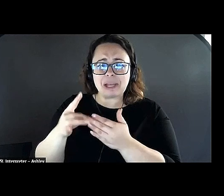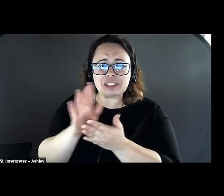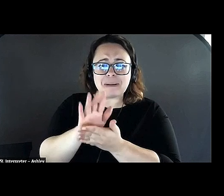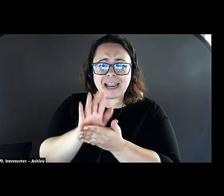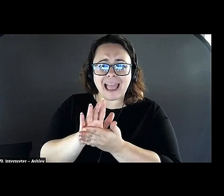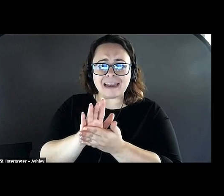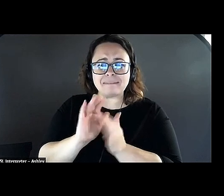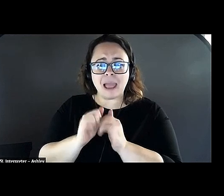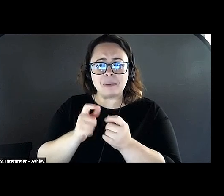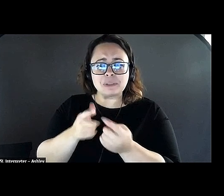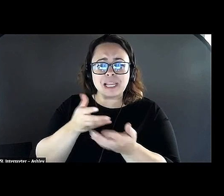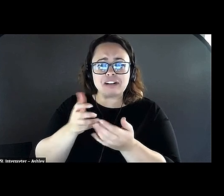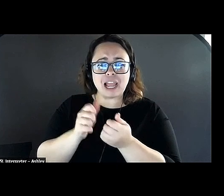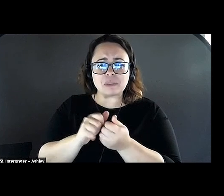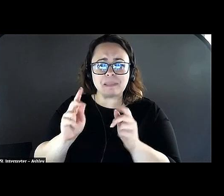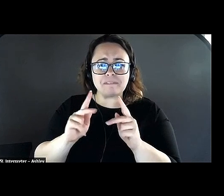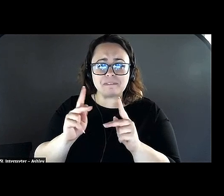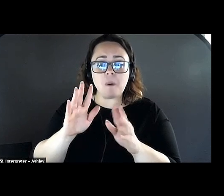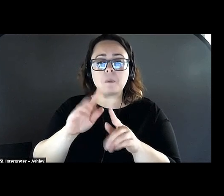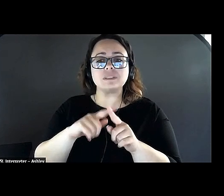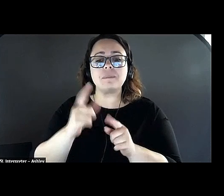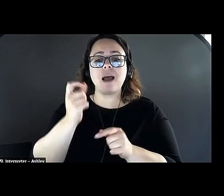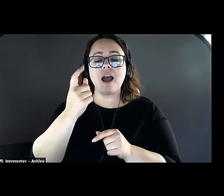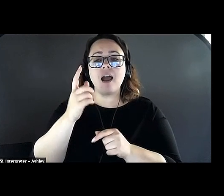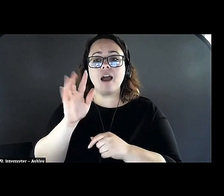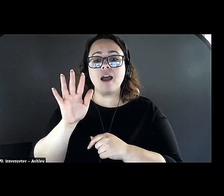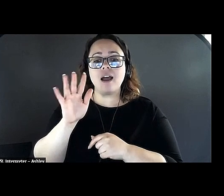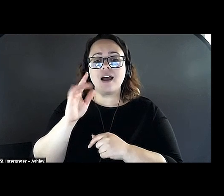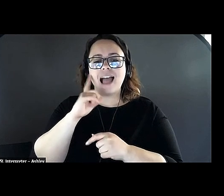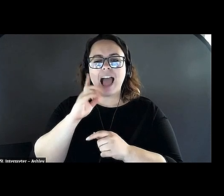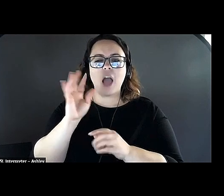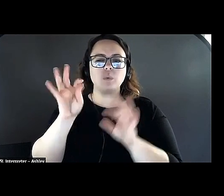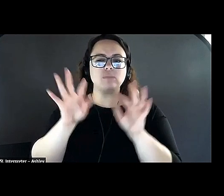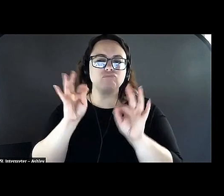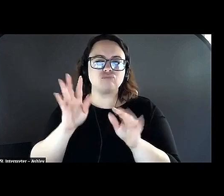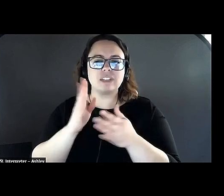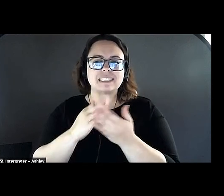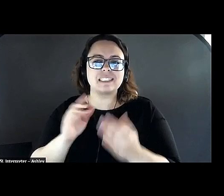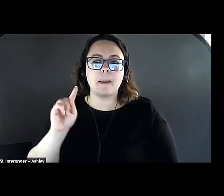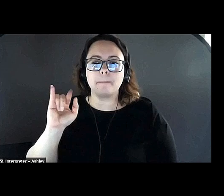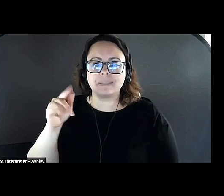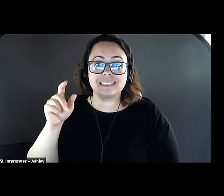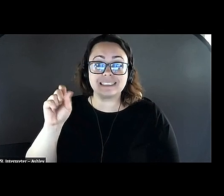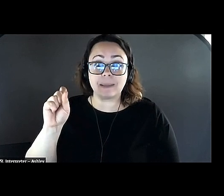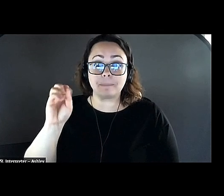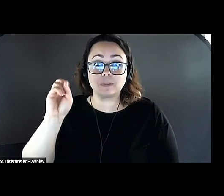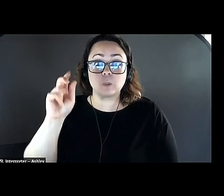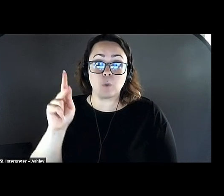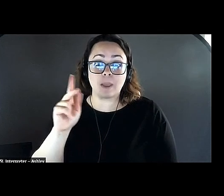to interact with these folks. And I'm going to give you some tips. Okay, so